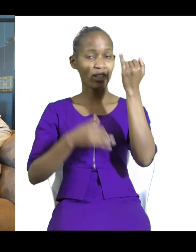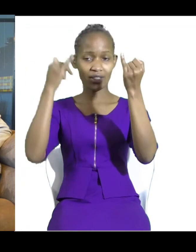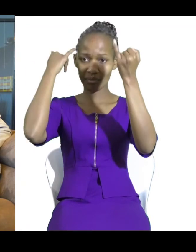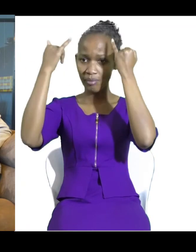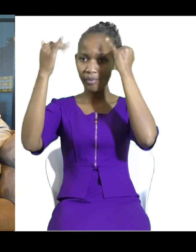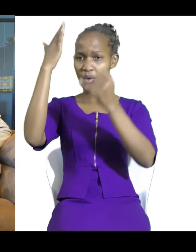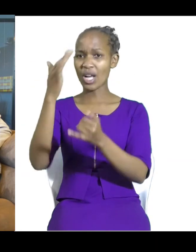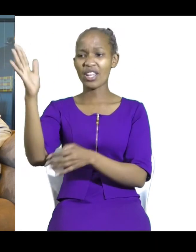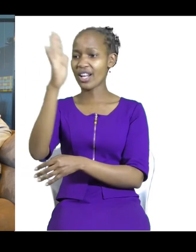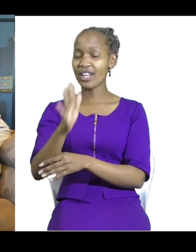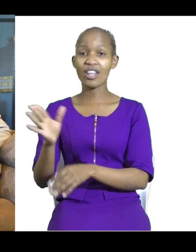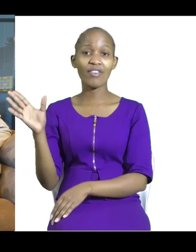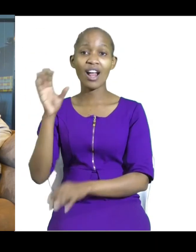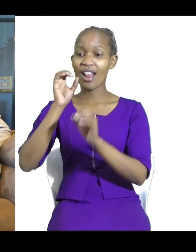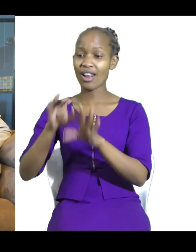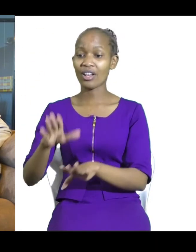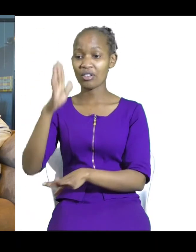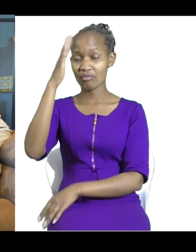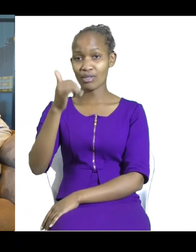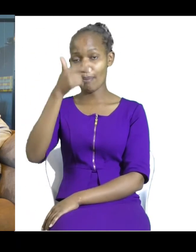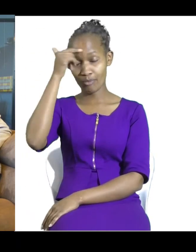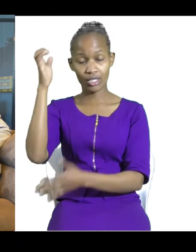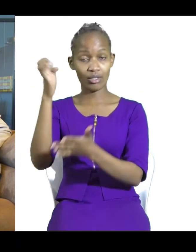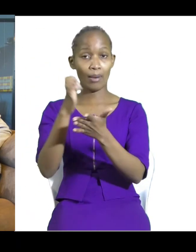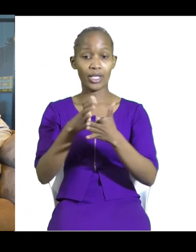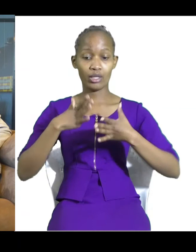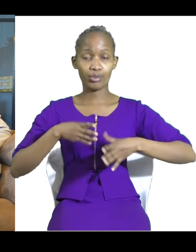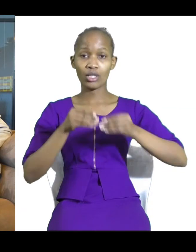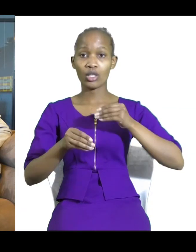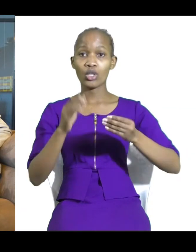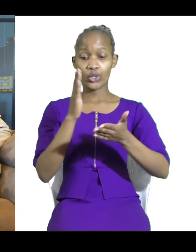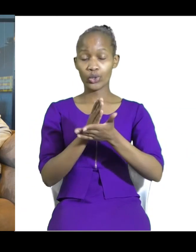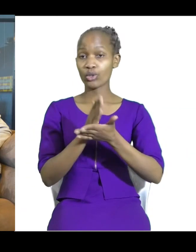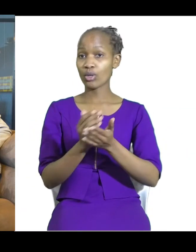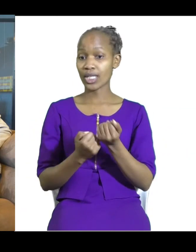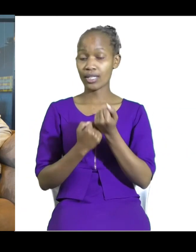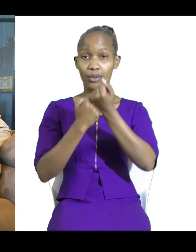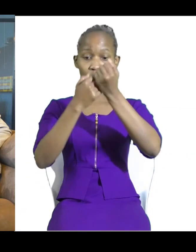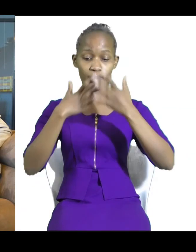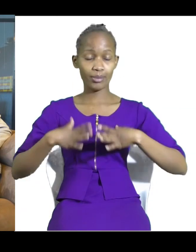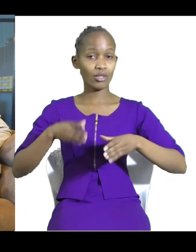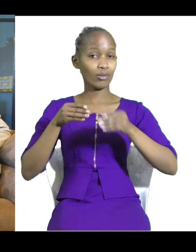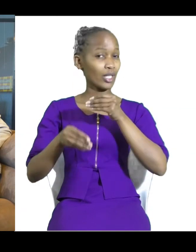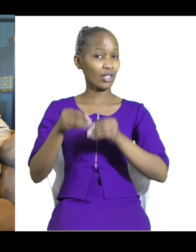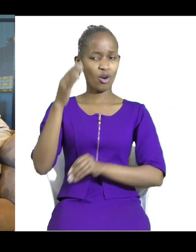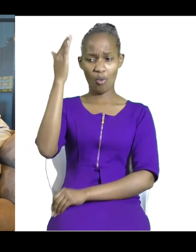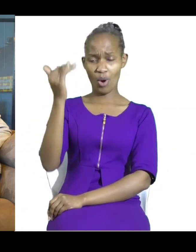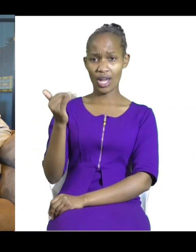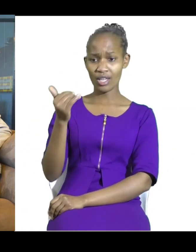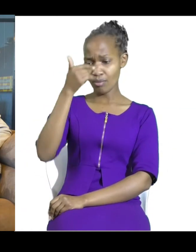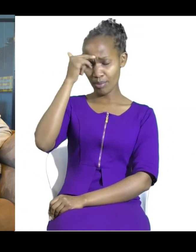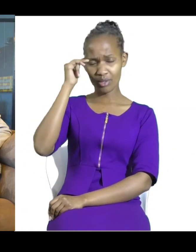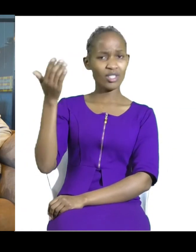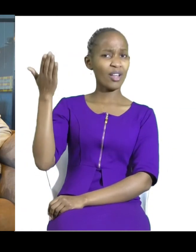you will never go at a loss simply because you are employing persons with disabilities or you are supporting persons with disability. Why? Because